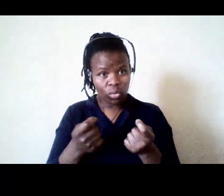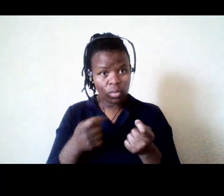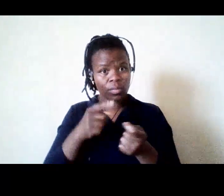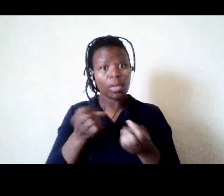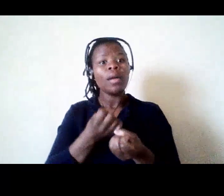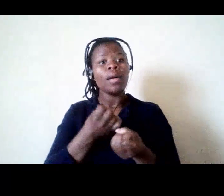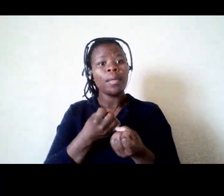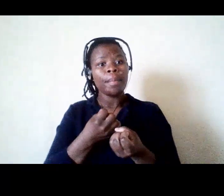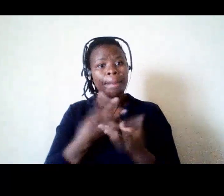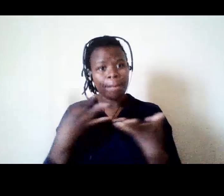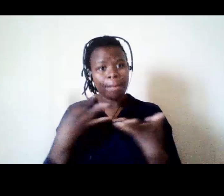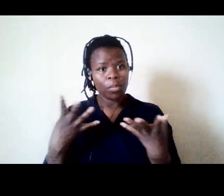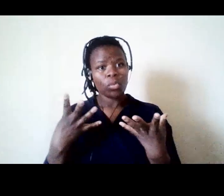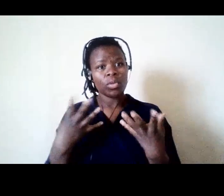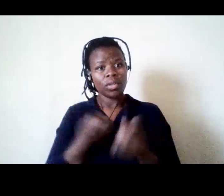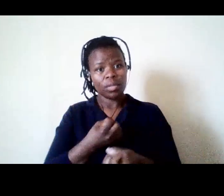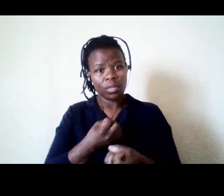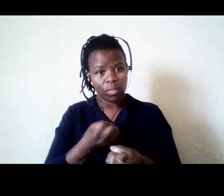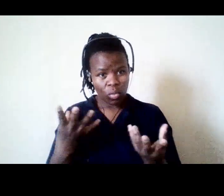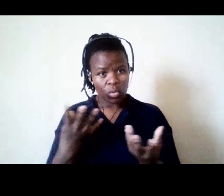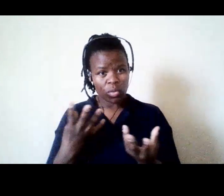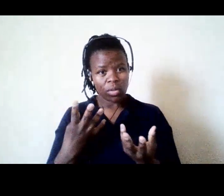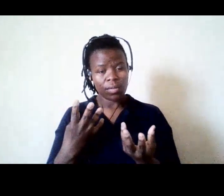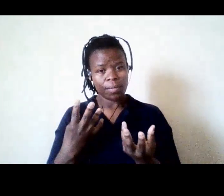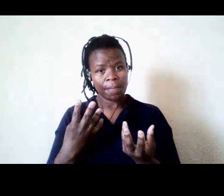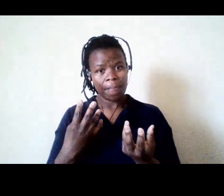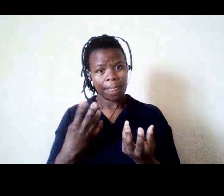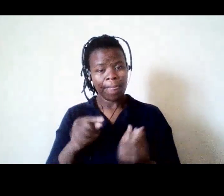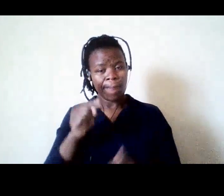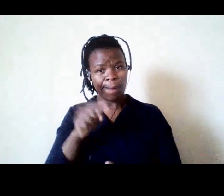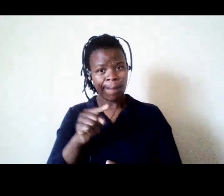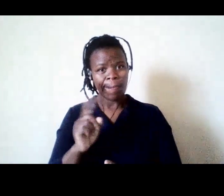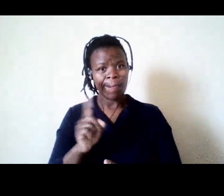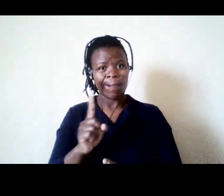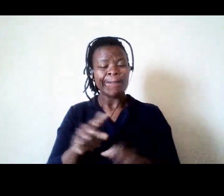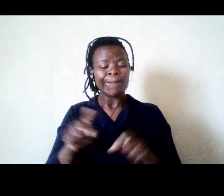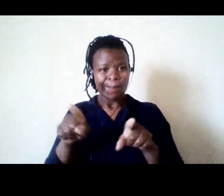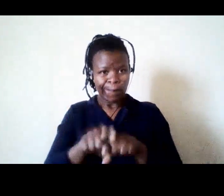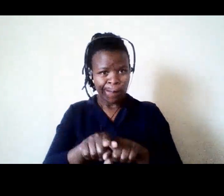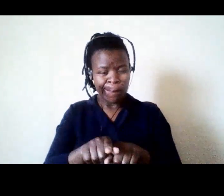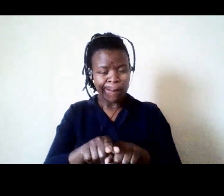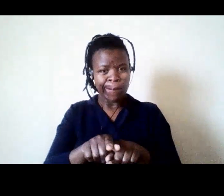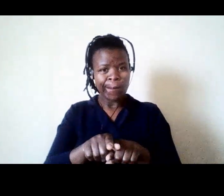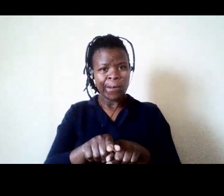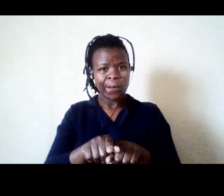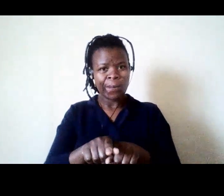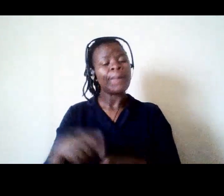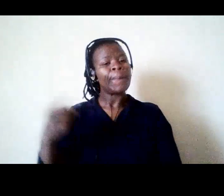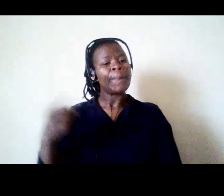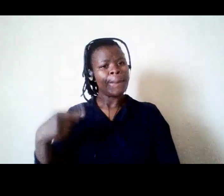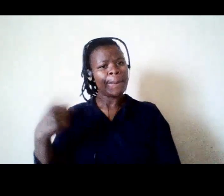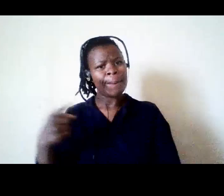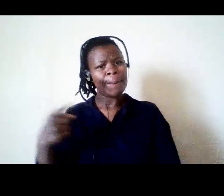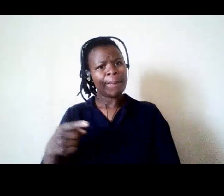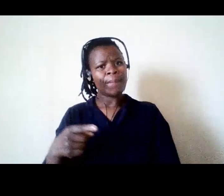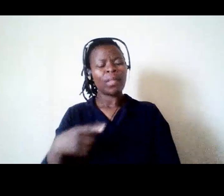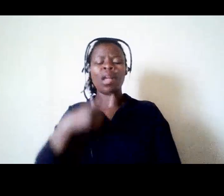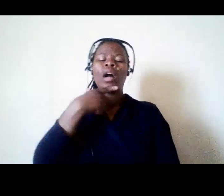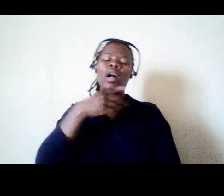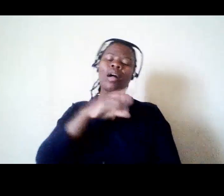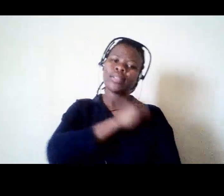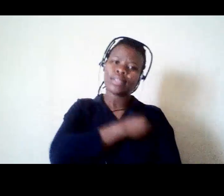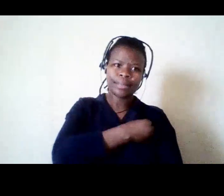talking about anything, you will always see a disability the last. Oh, race, gender, and disability. Blah blah blah. When you will